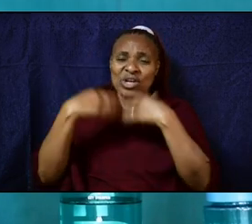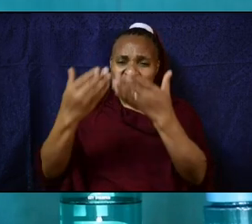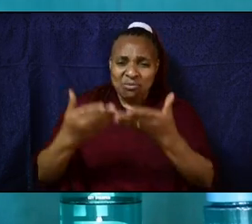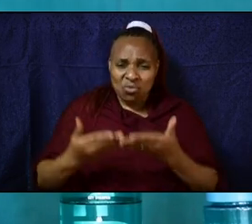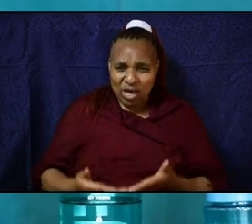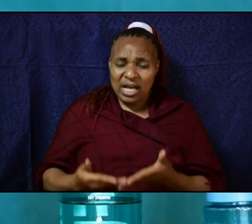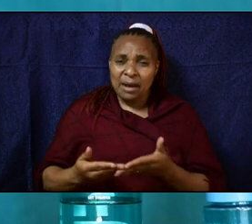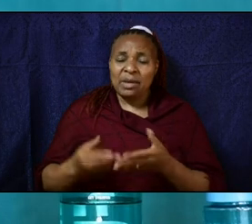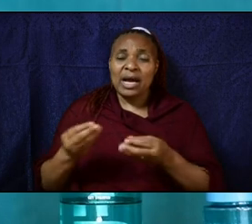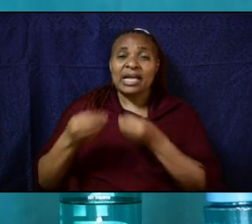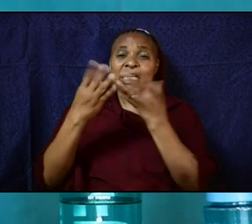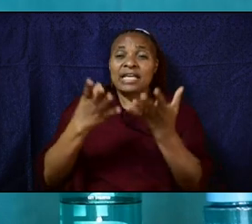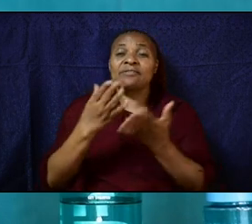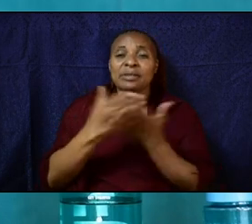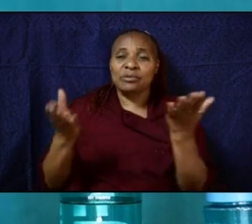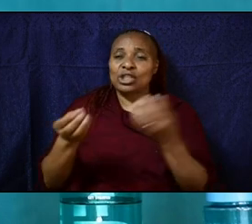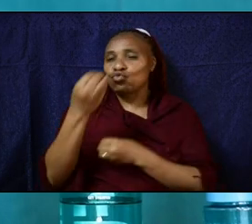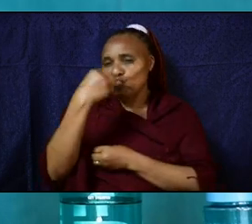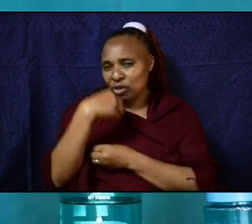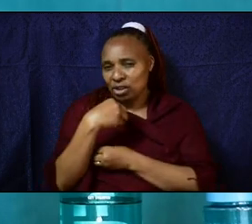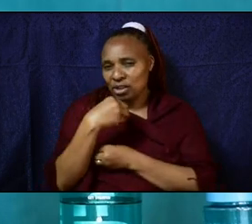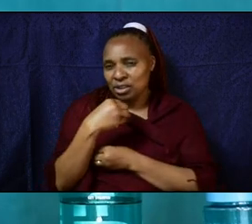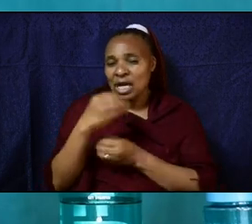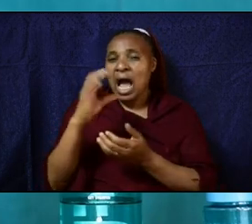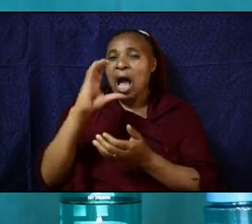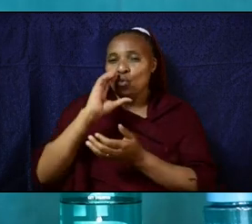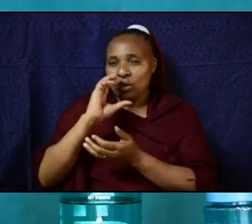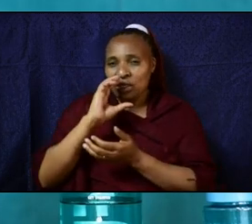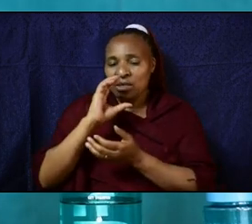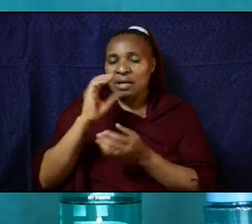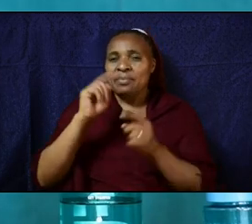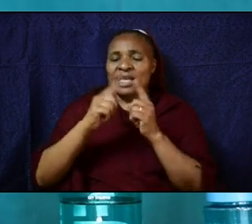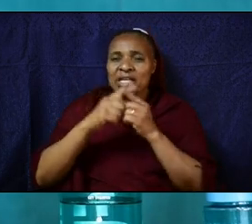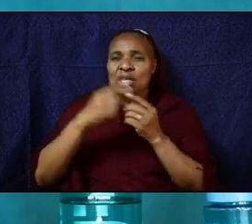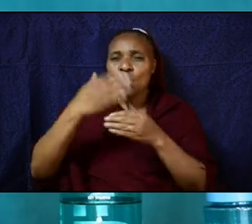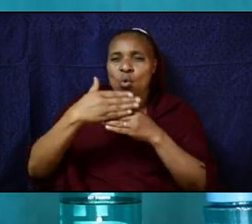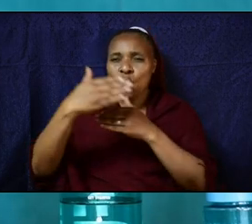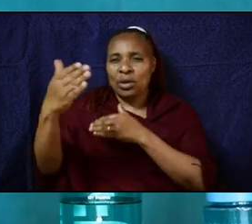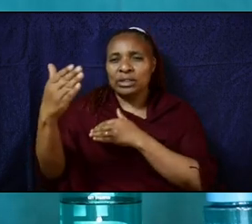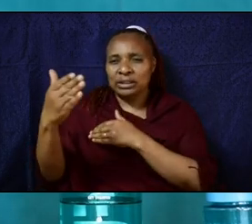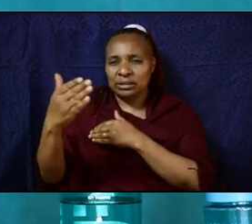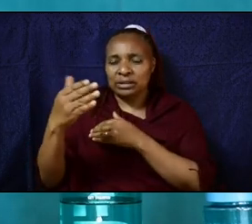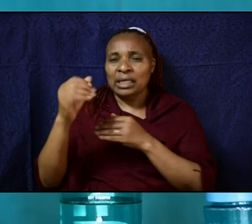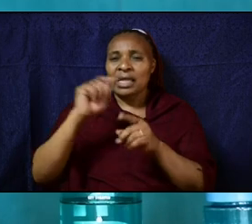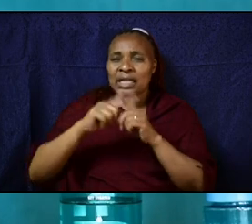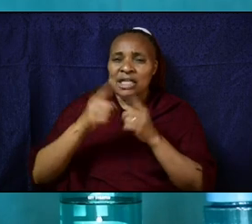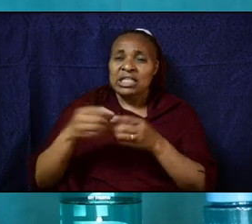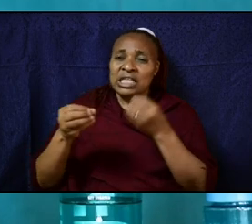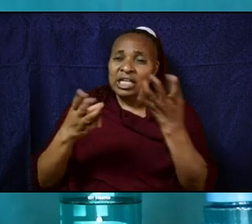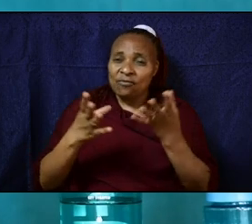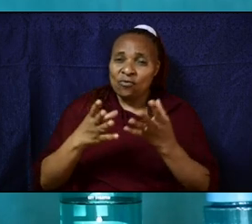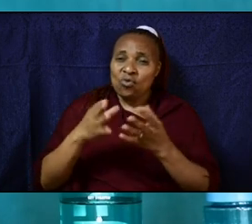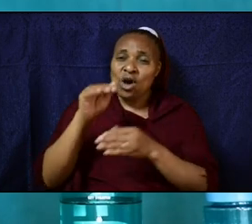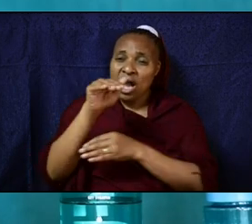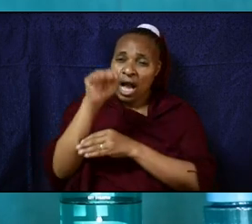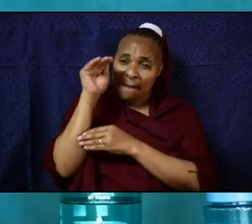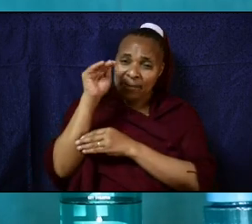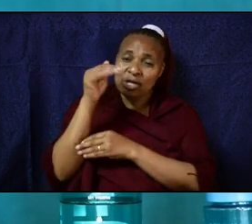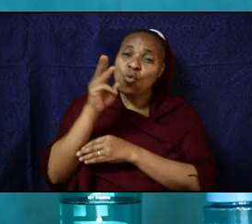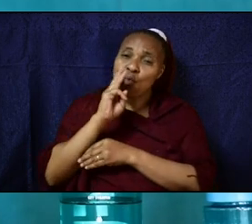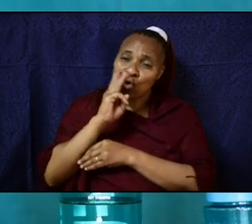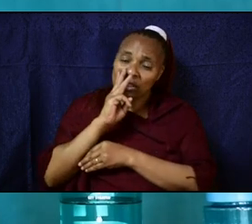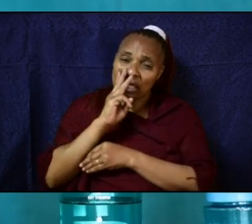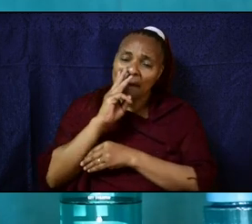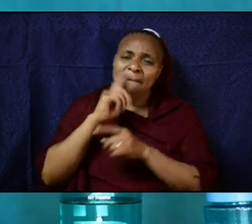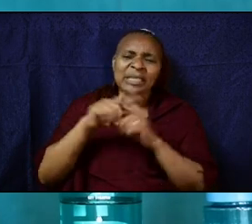drink, which she did, but then she went the extra mile and then some and watered the camels, which she wasn't supposed to do,